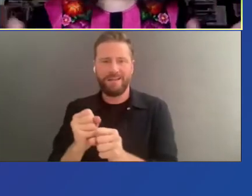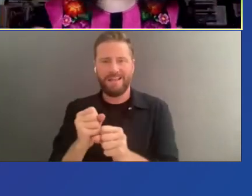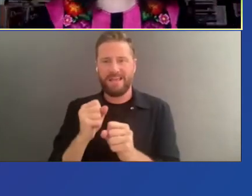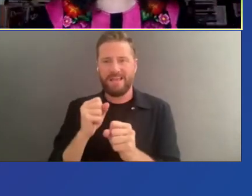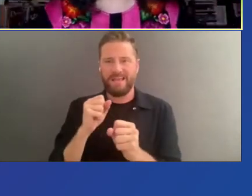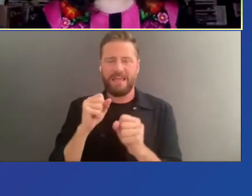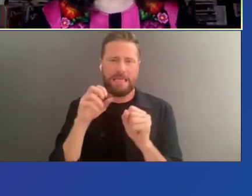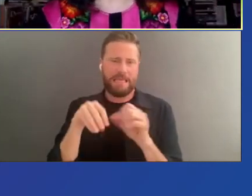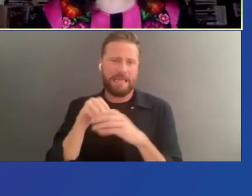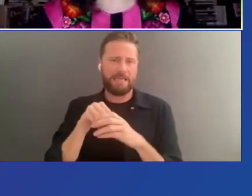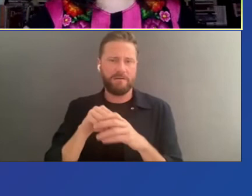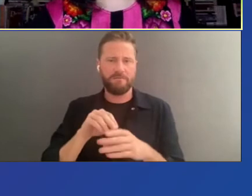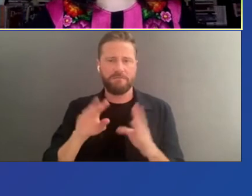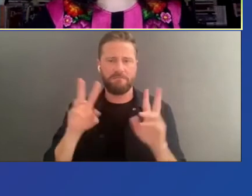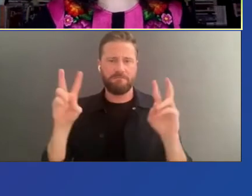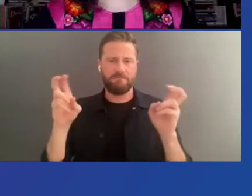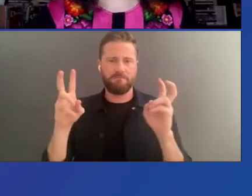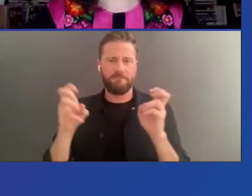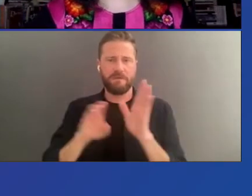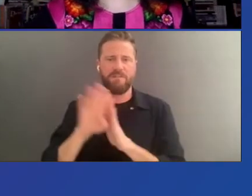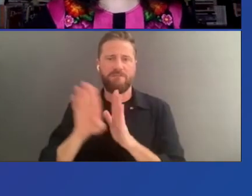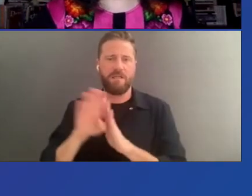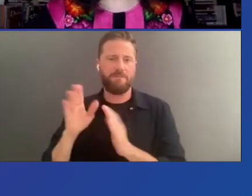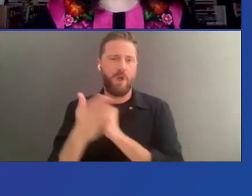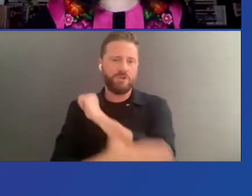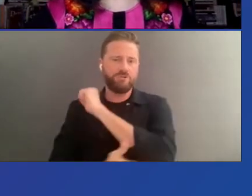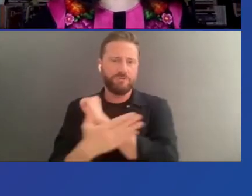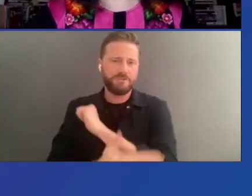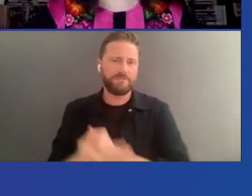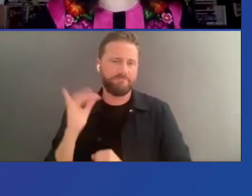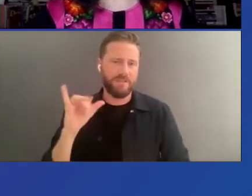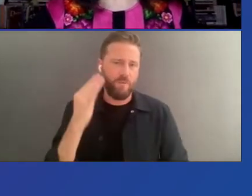developed countries. Thank you.